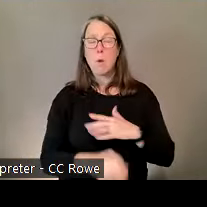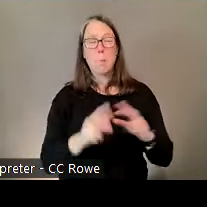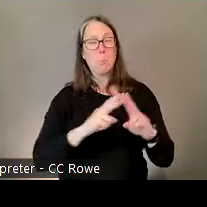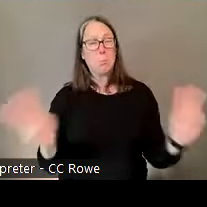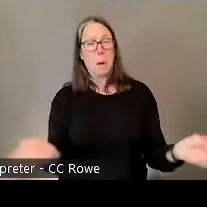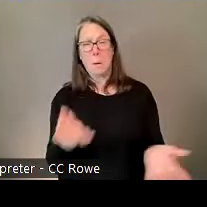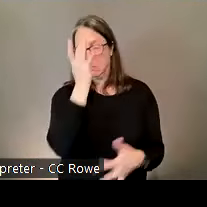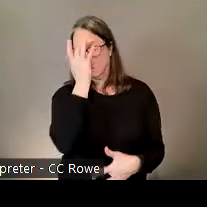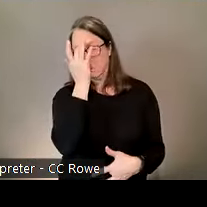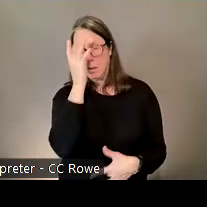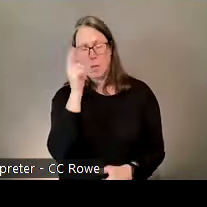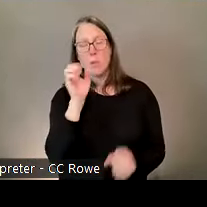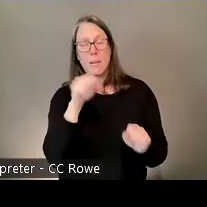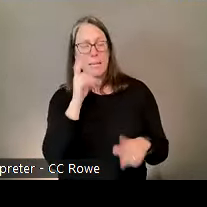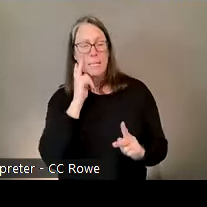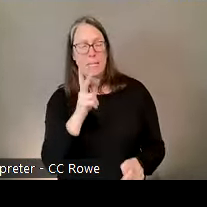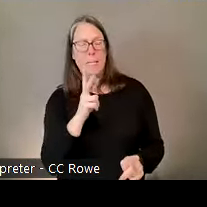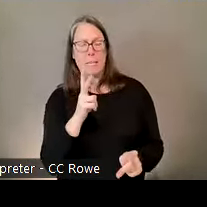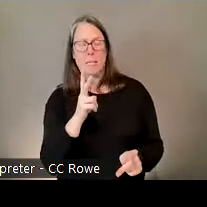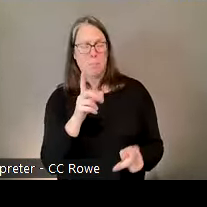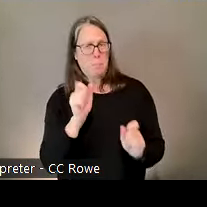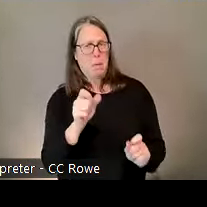clear that there's been some brain injury.